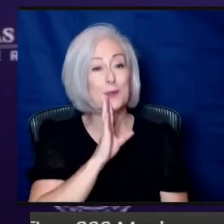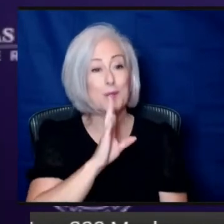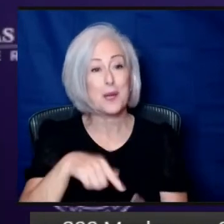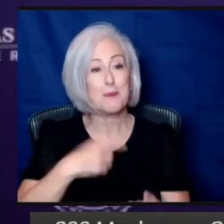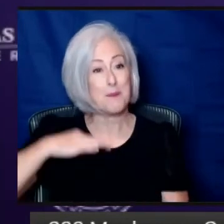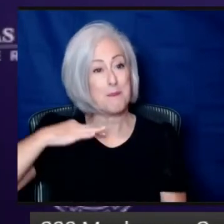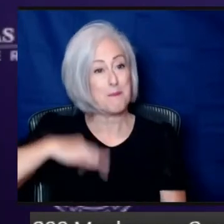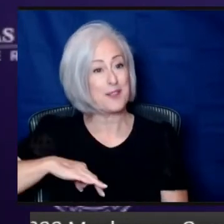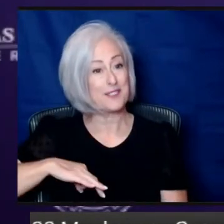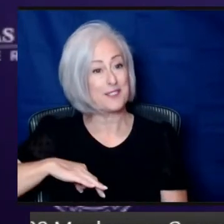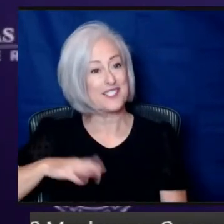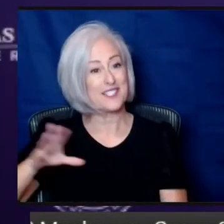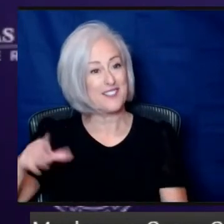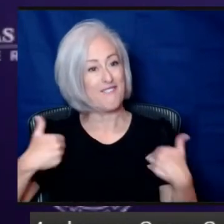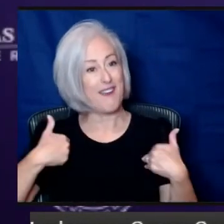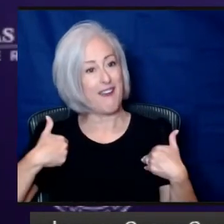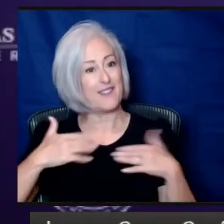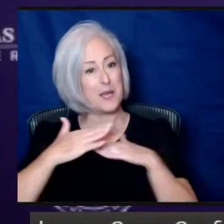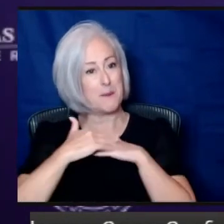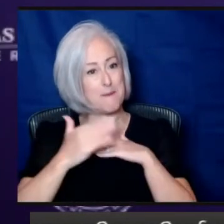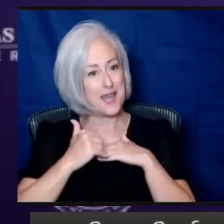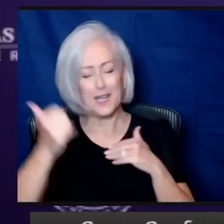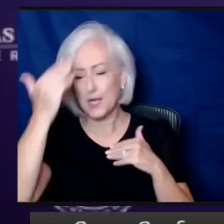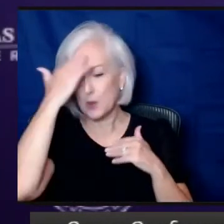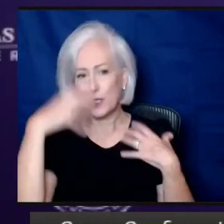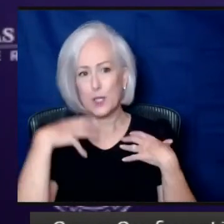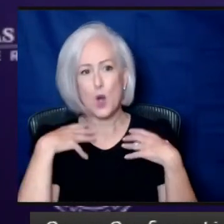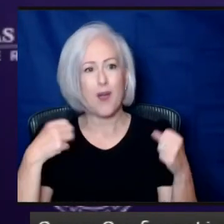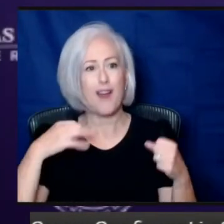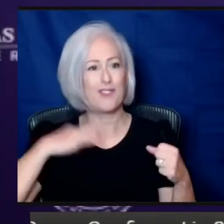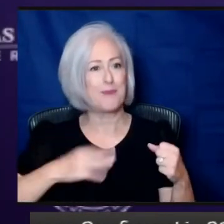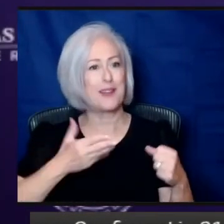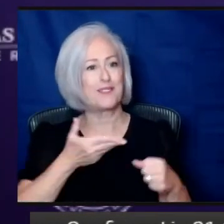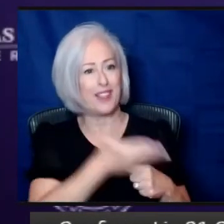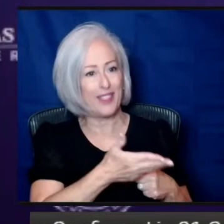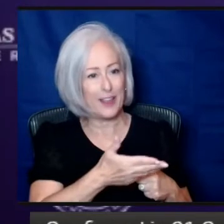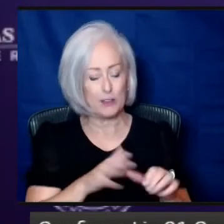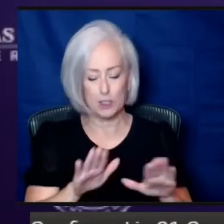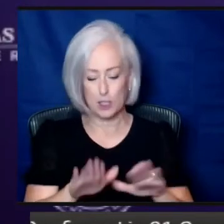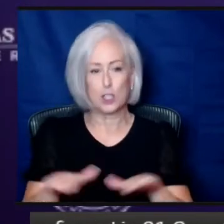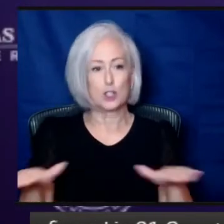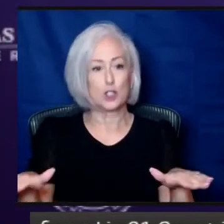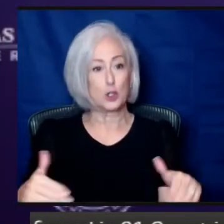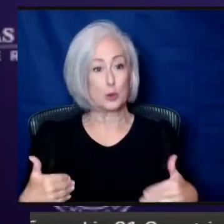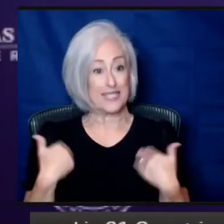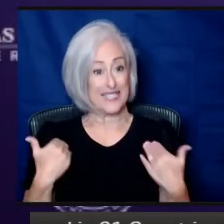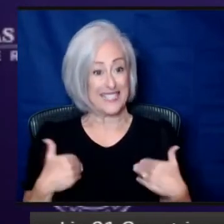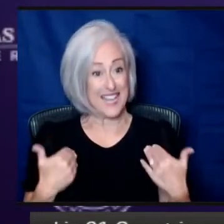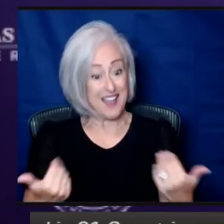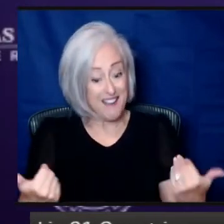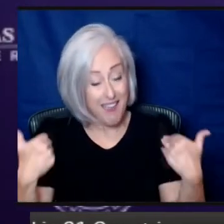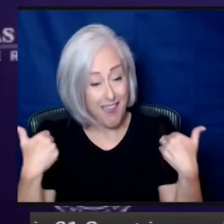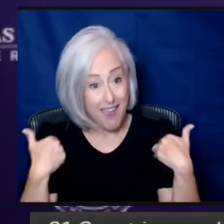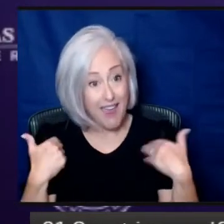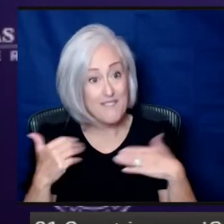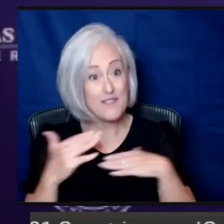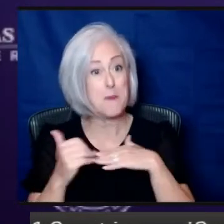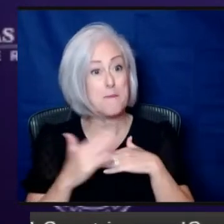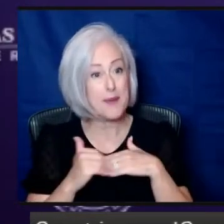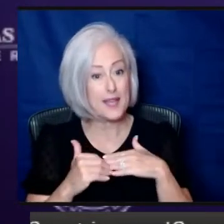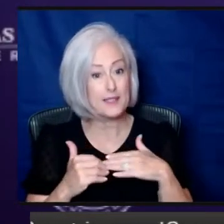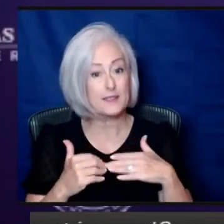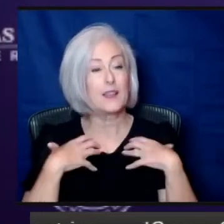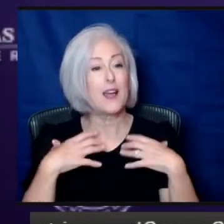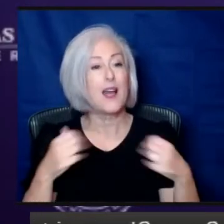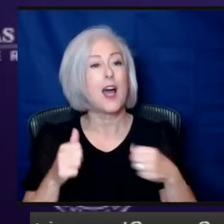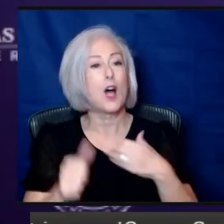I mean, we know that the health benefits are there. We know that children that are, when they're young, when they have a pet, some of those health risks like asthma can